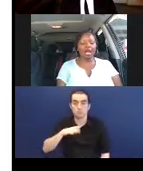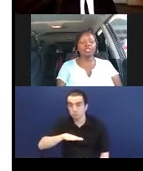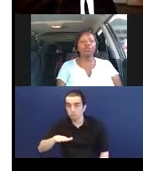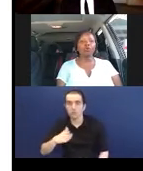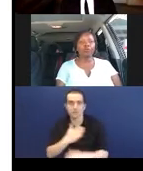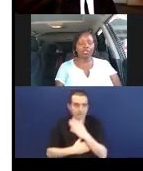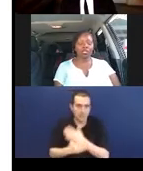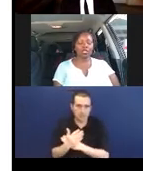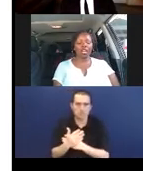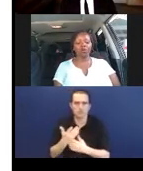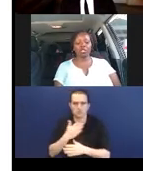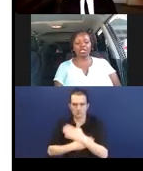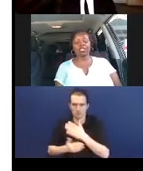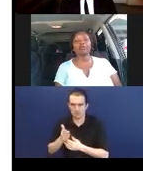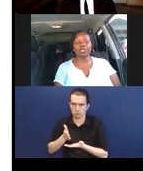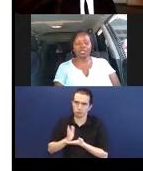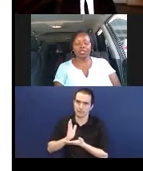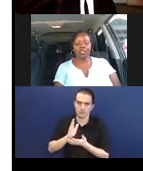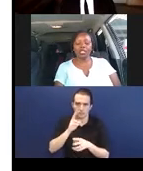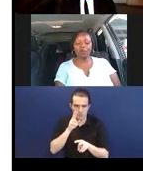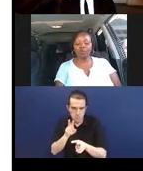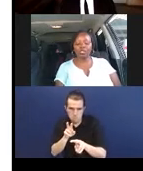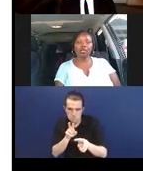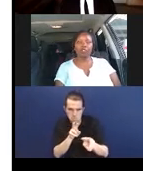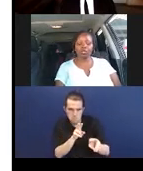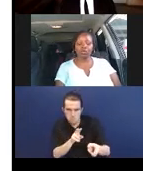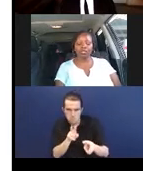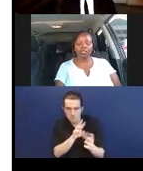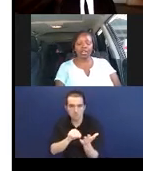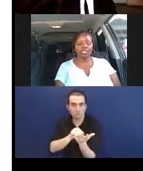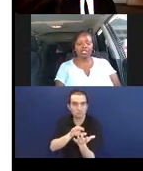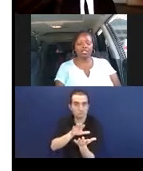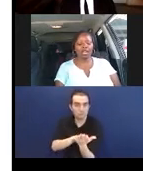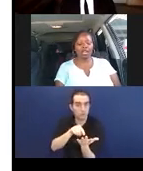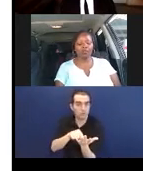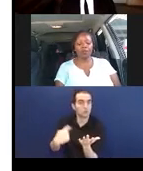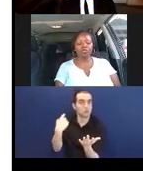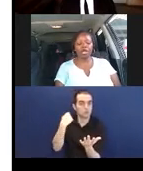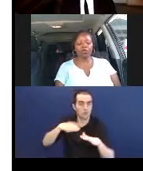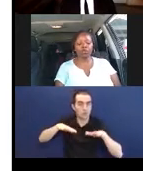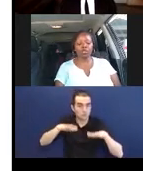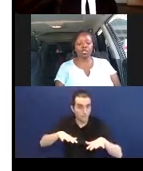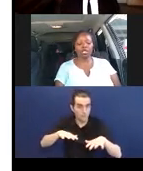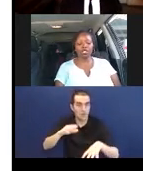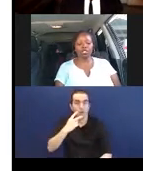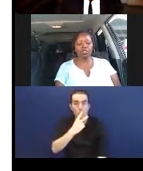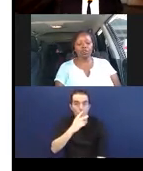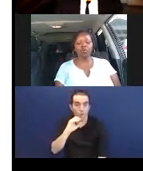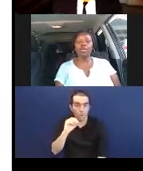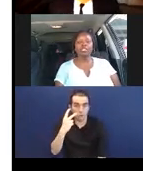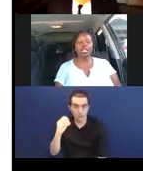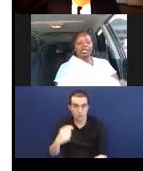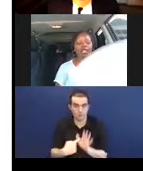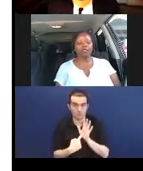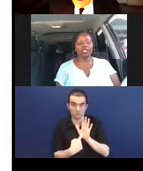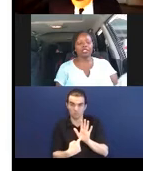disabilities as objects and not as subjects came to the surface during the crisis, and we have been trying to put it on